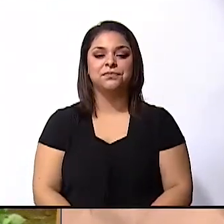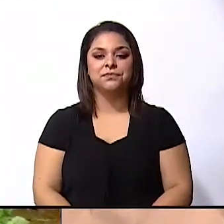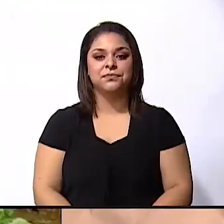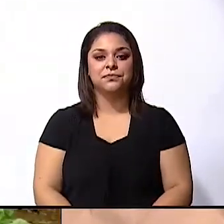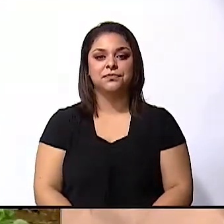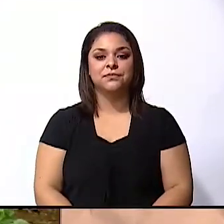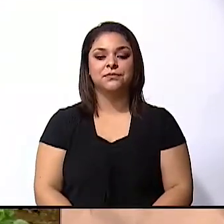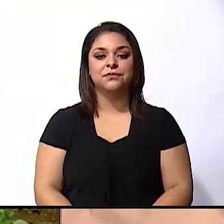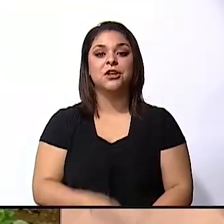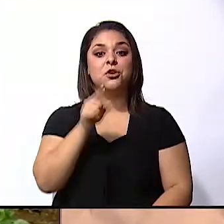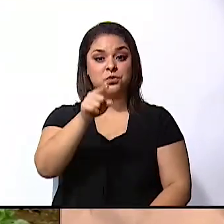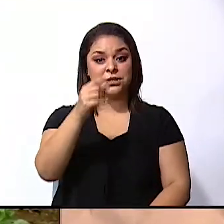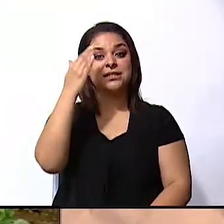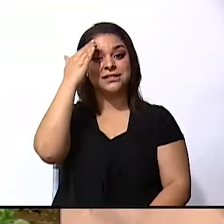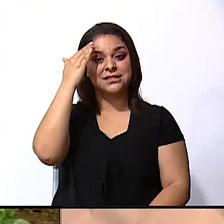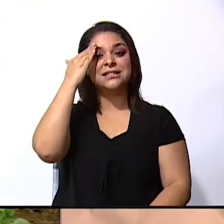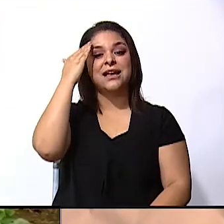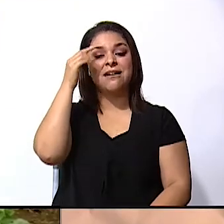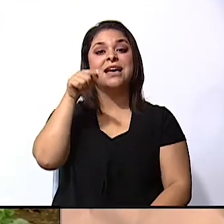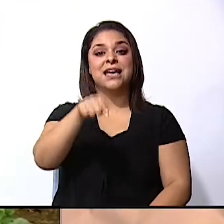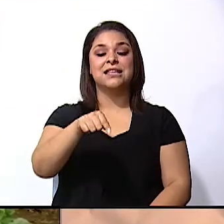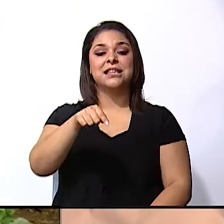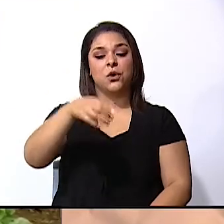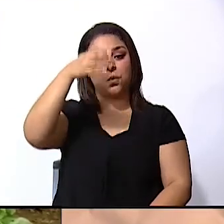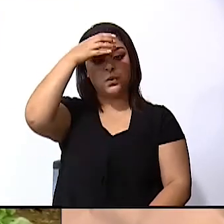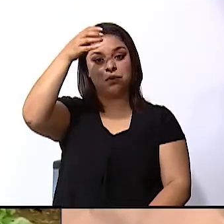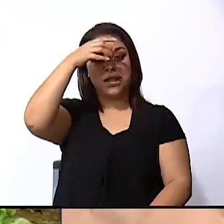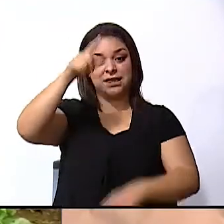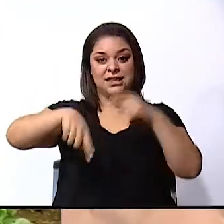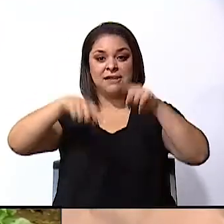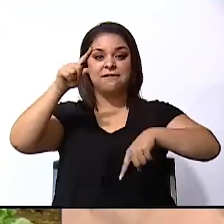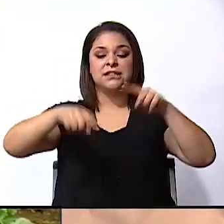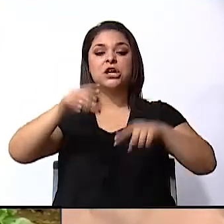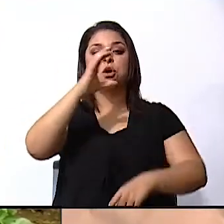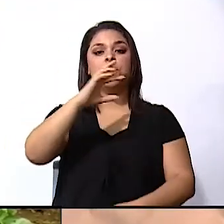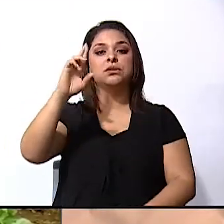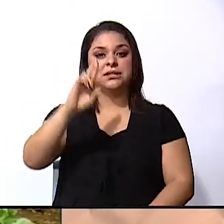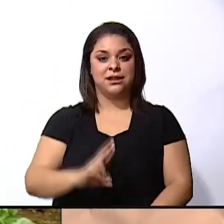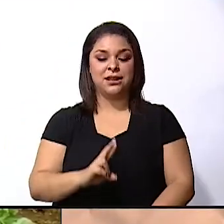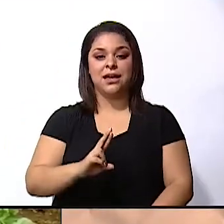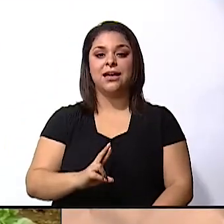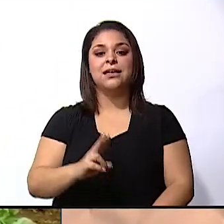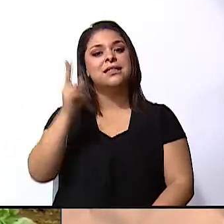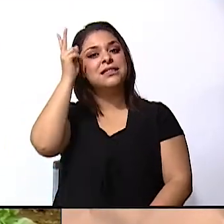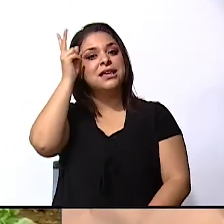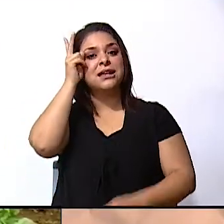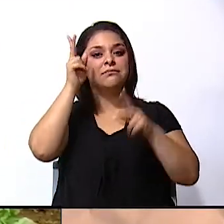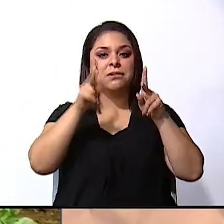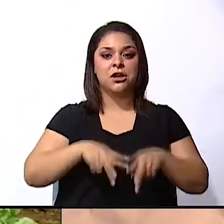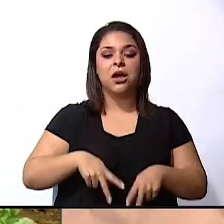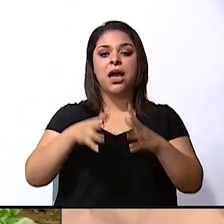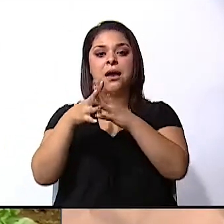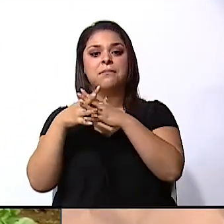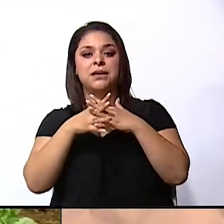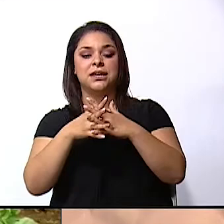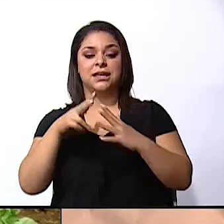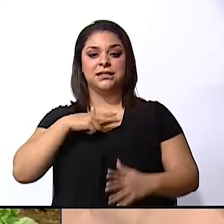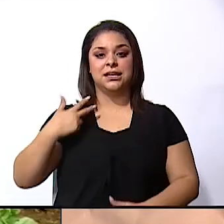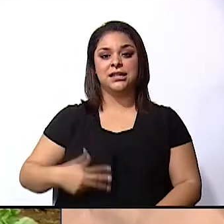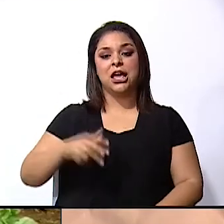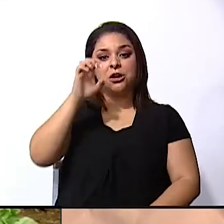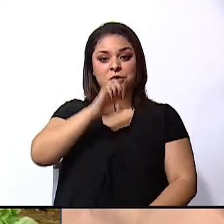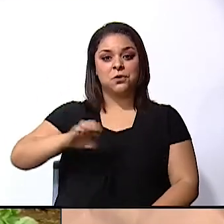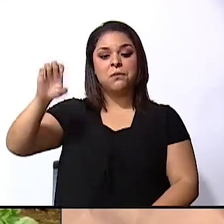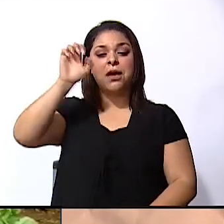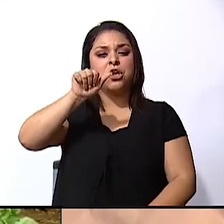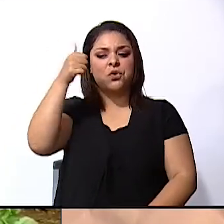Do you know there is a huge cultural diversity in Costa Rica? Indigenous people, the American, Chinese, European, American, and